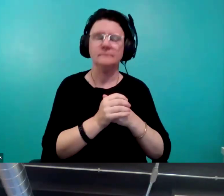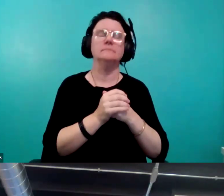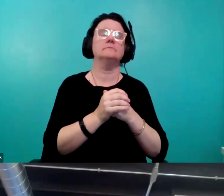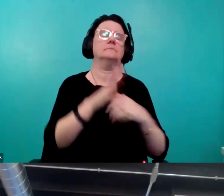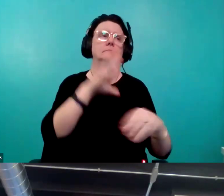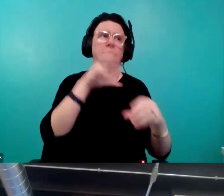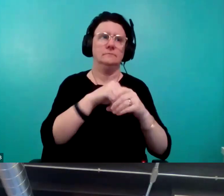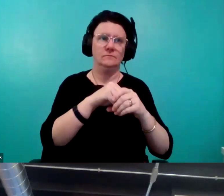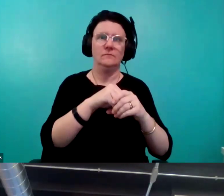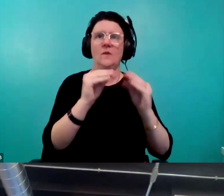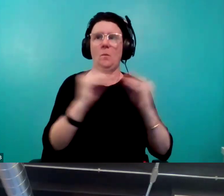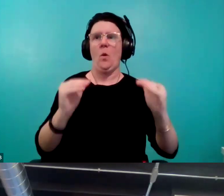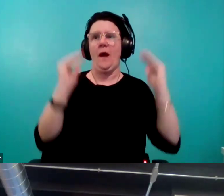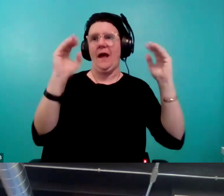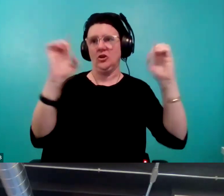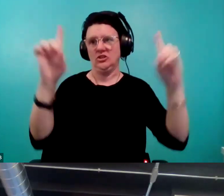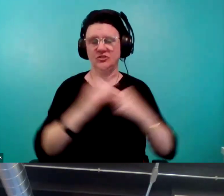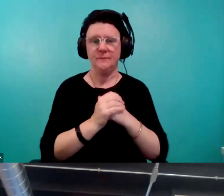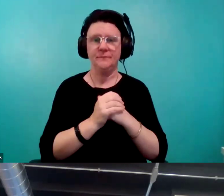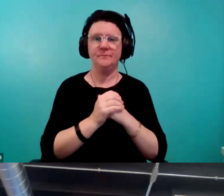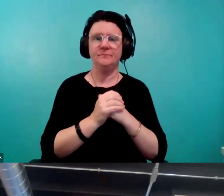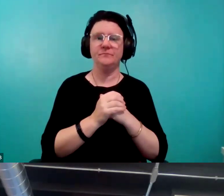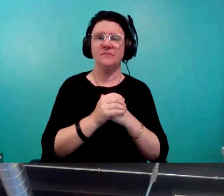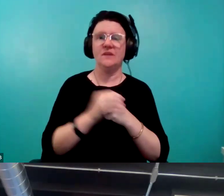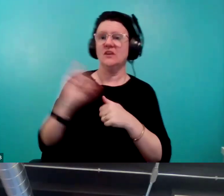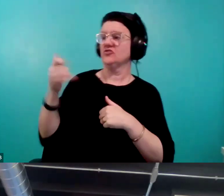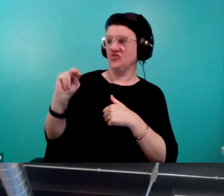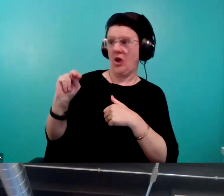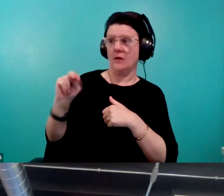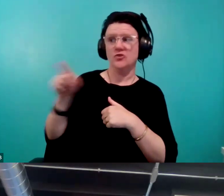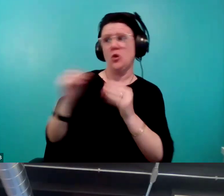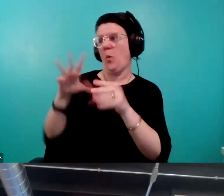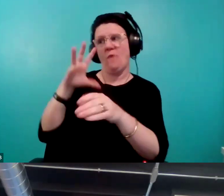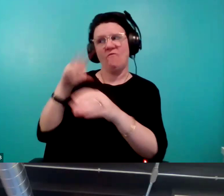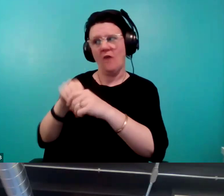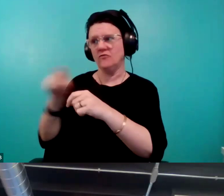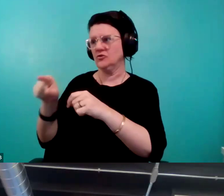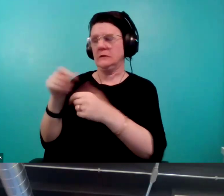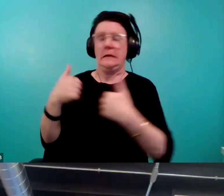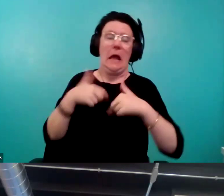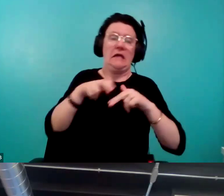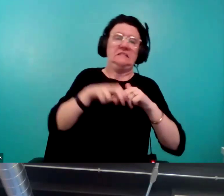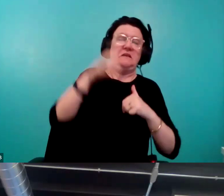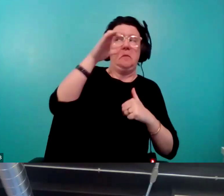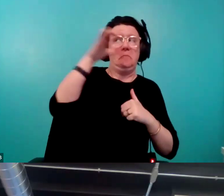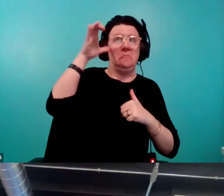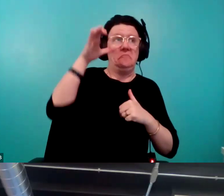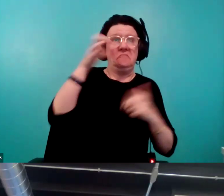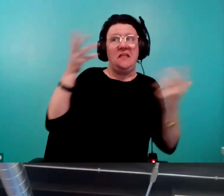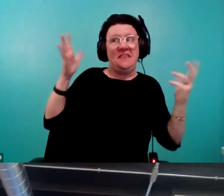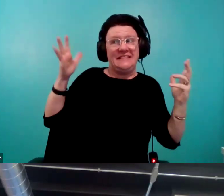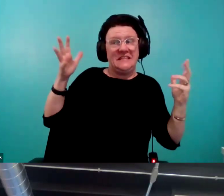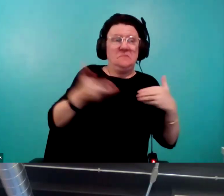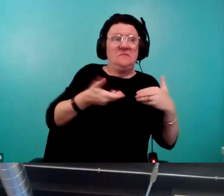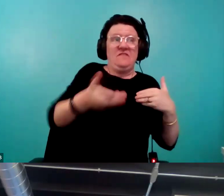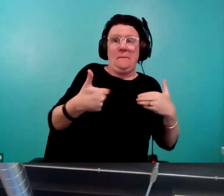of higher education. And so, John, you're way more involved in this program. I just had a little small invitation to